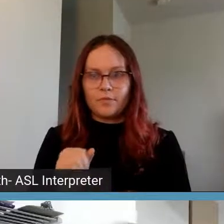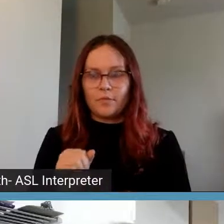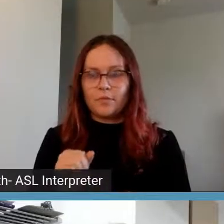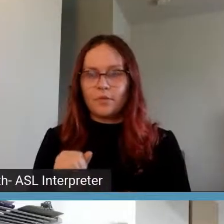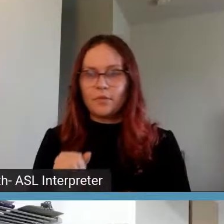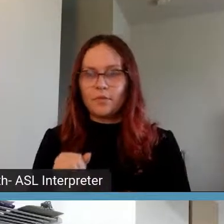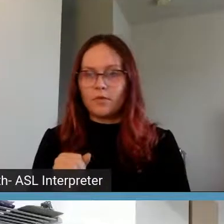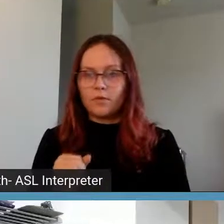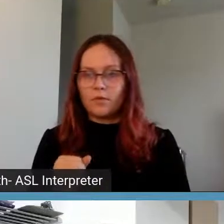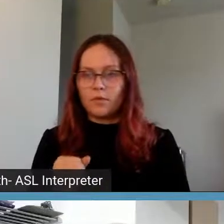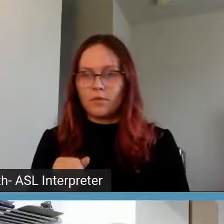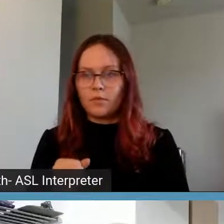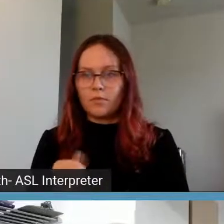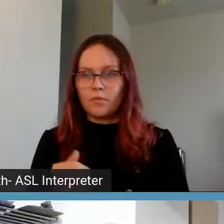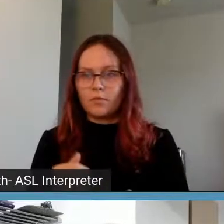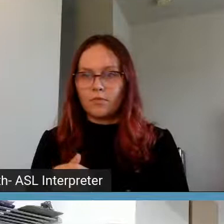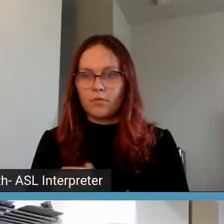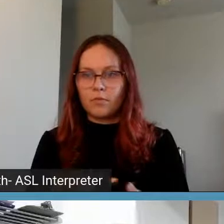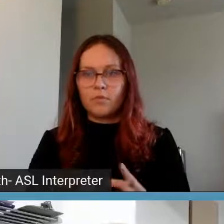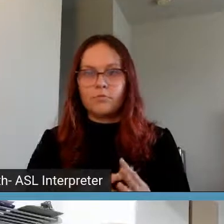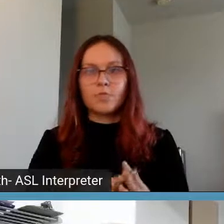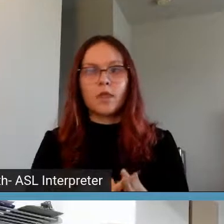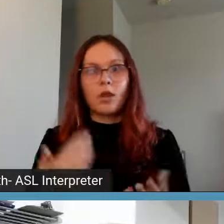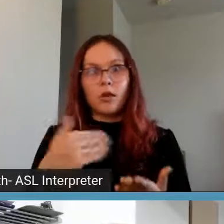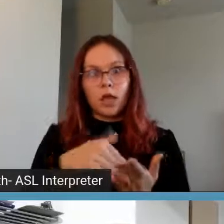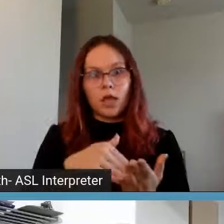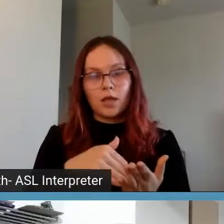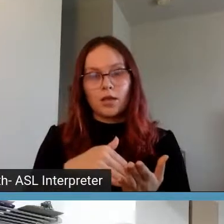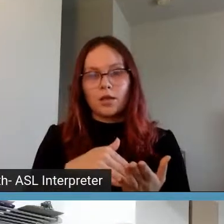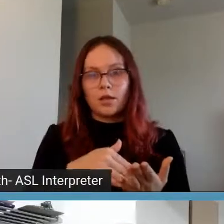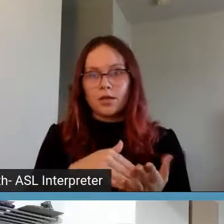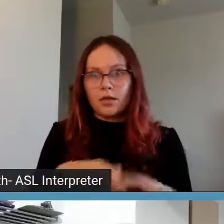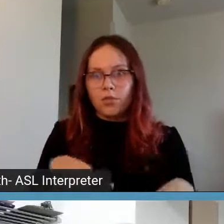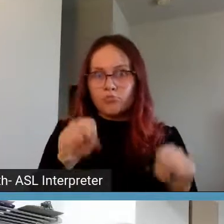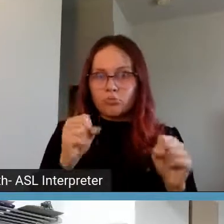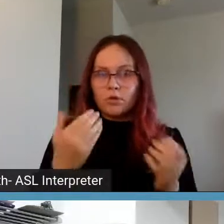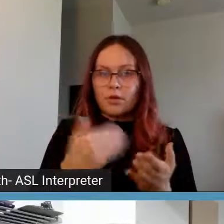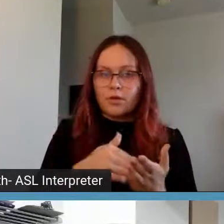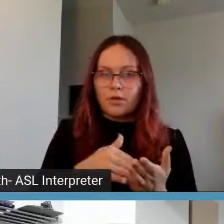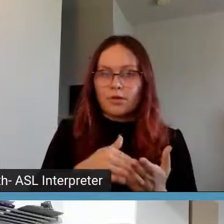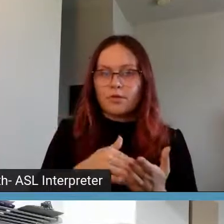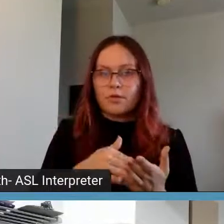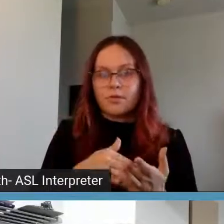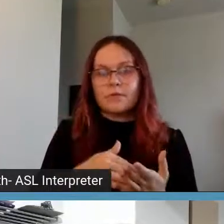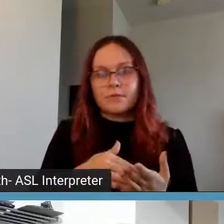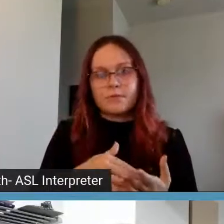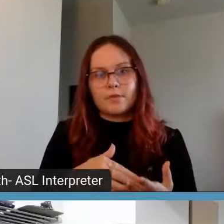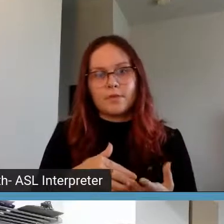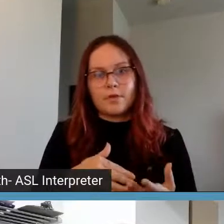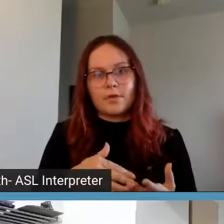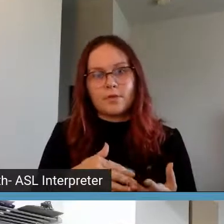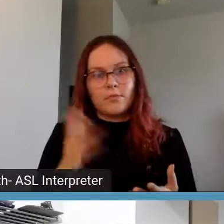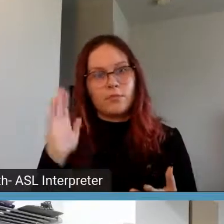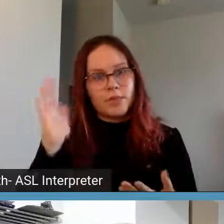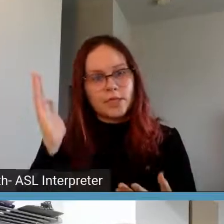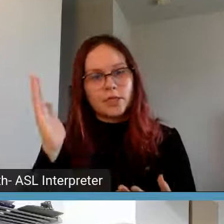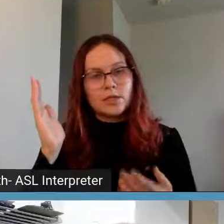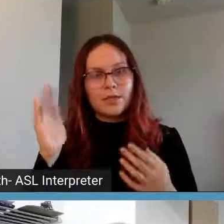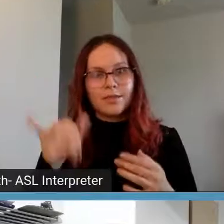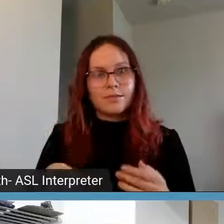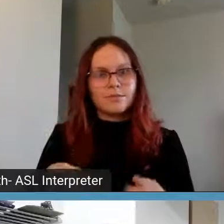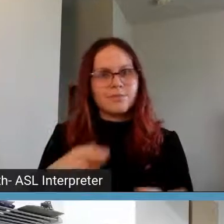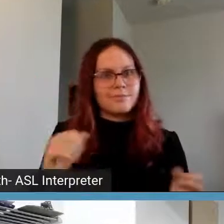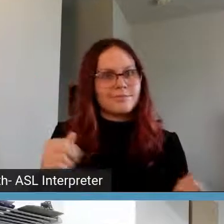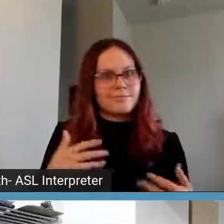I could log off, restart my computer, and everything could go well. It's very nerve-wracking when you're in the middle of a live